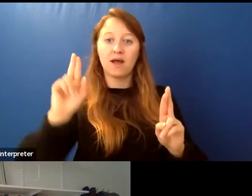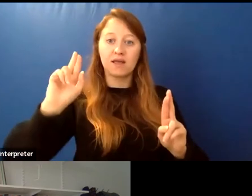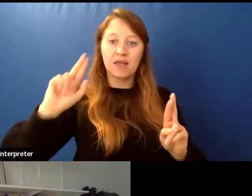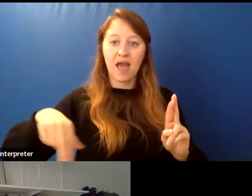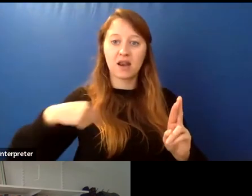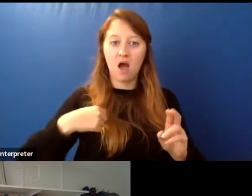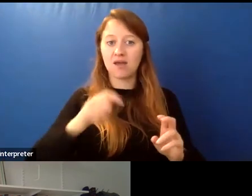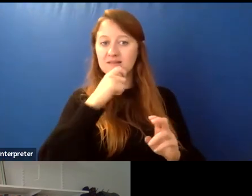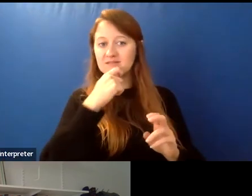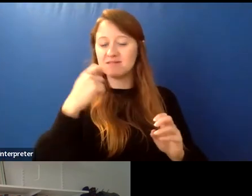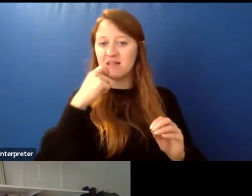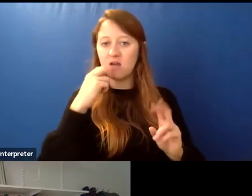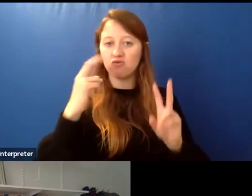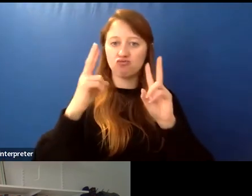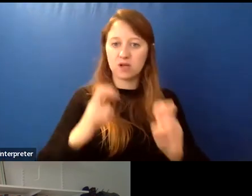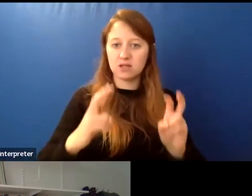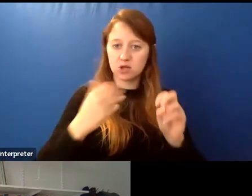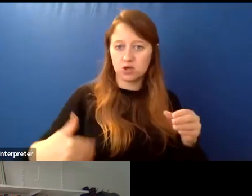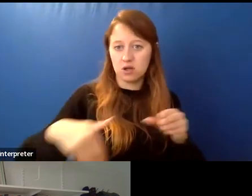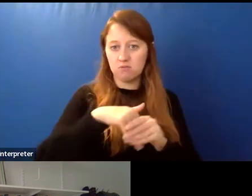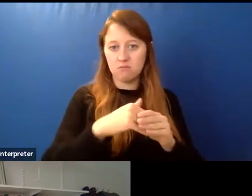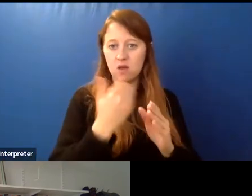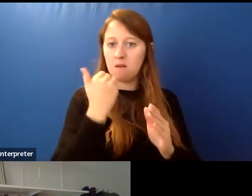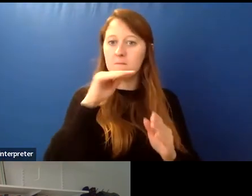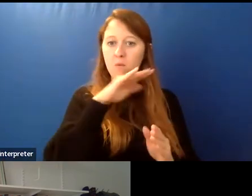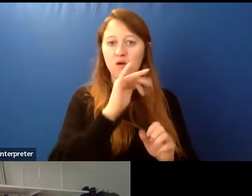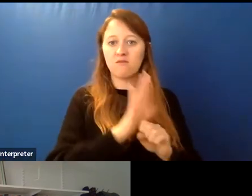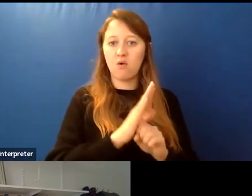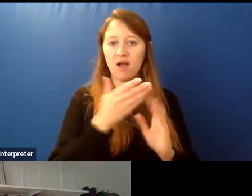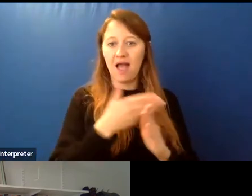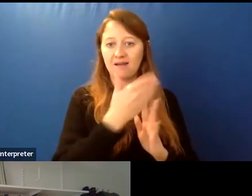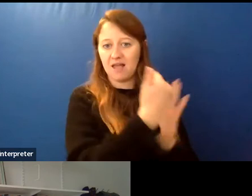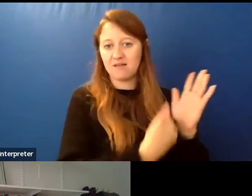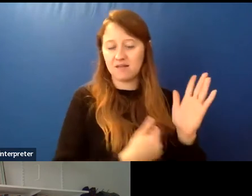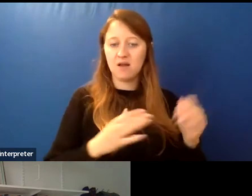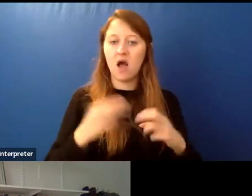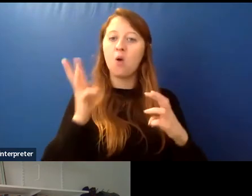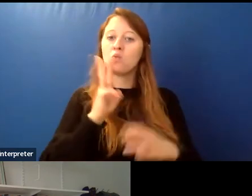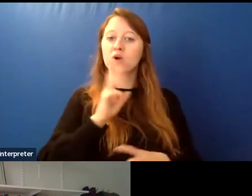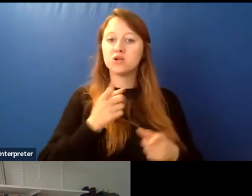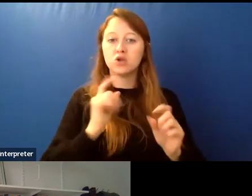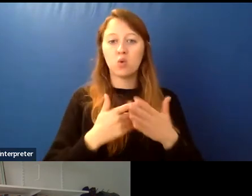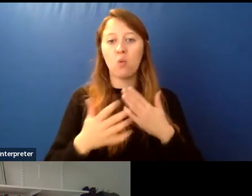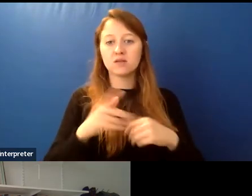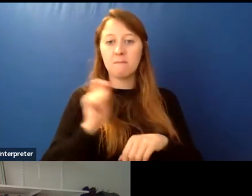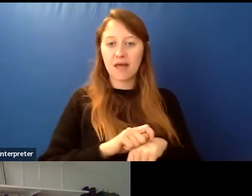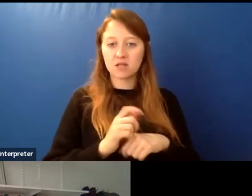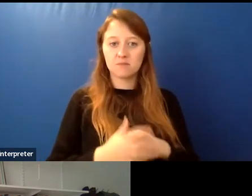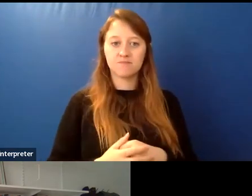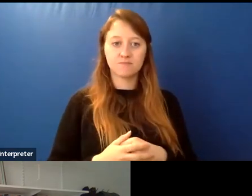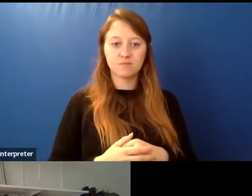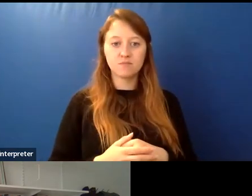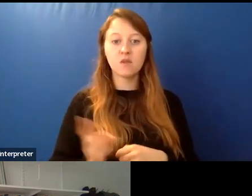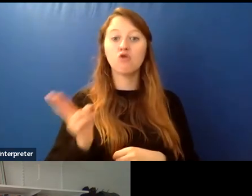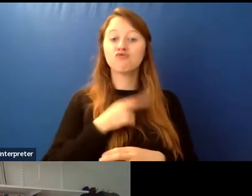research that highlights the importance of access? Happy to do whatever is best for the process. So you can include anything you